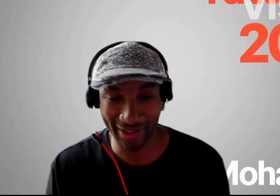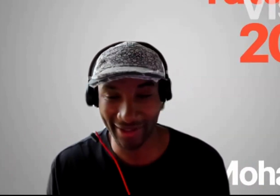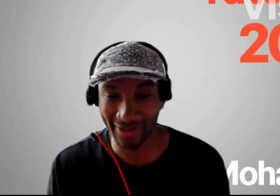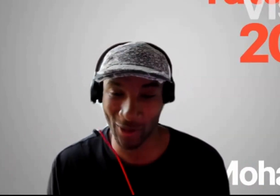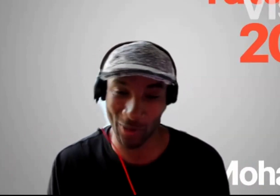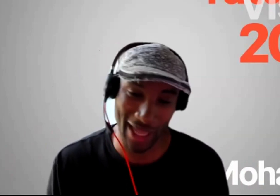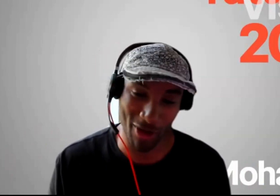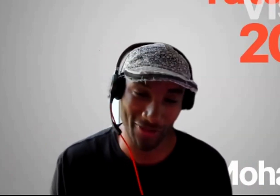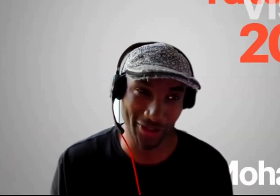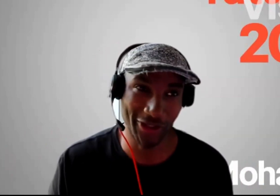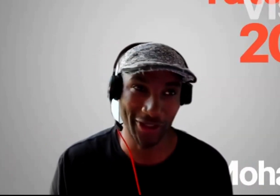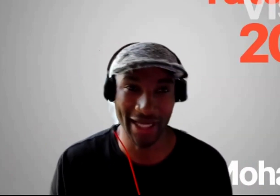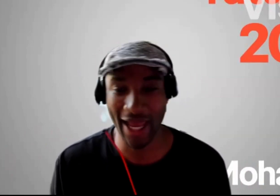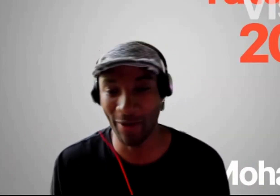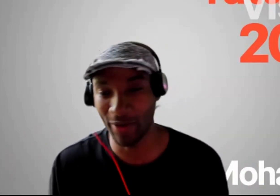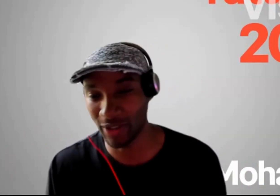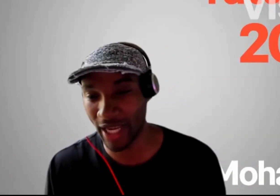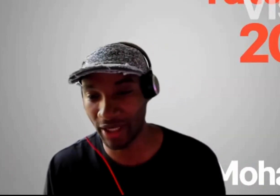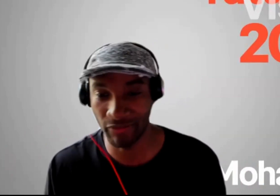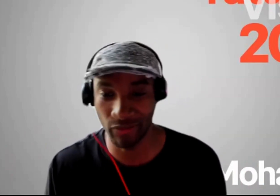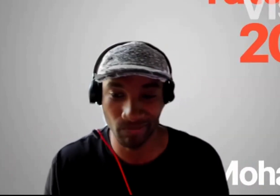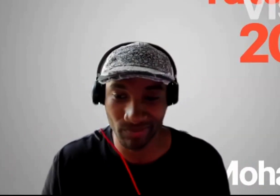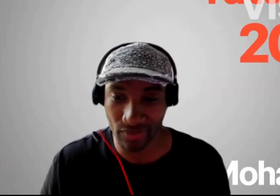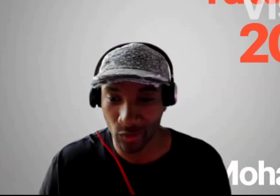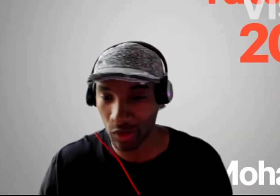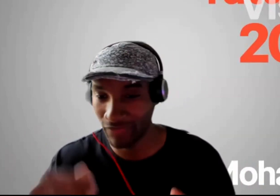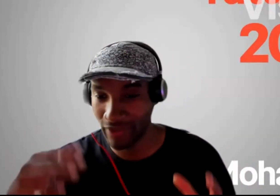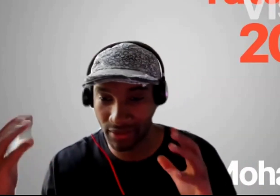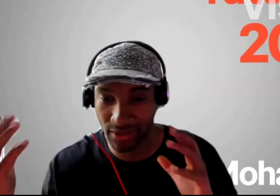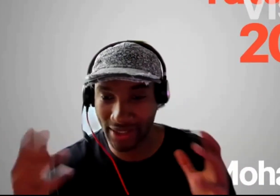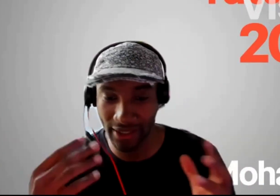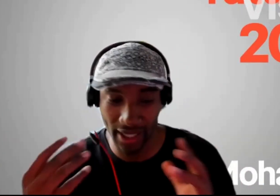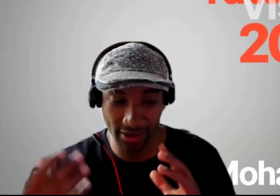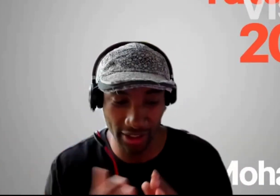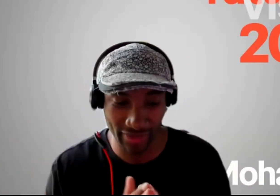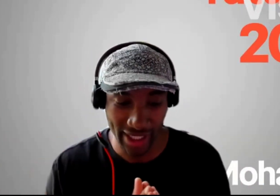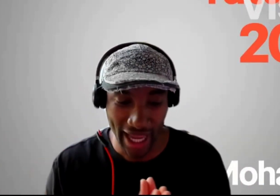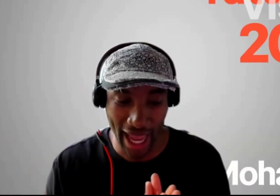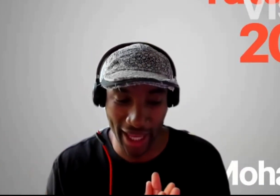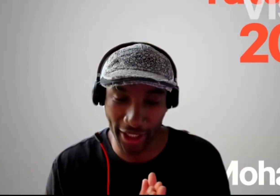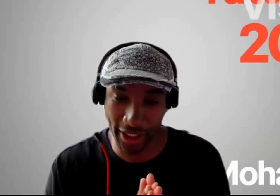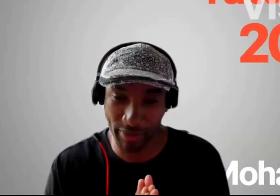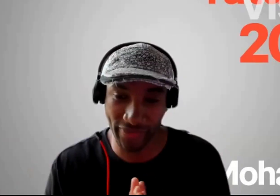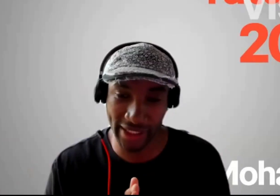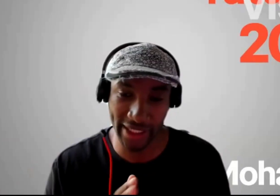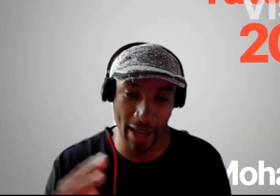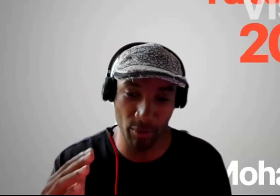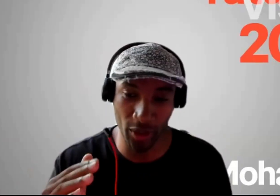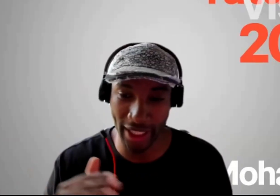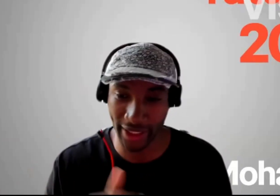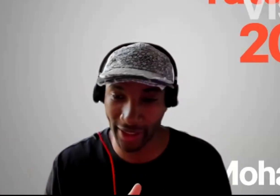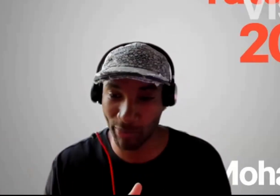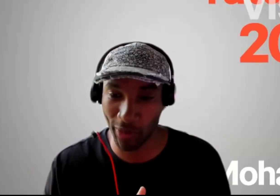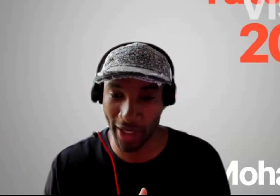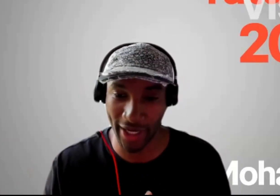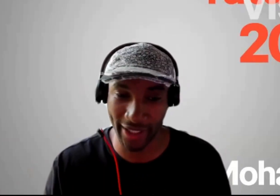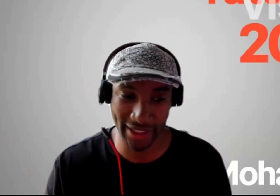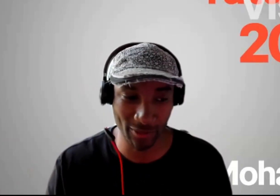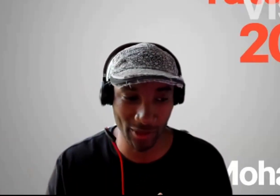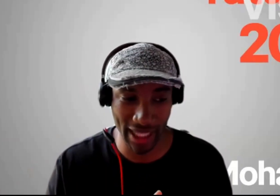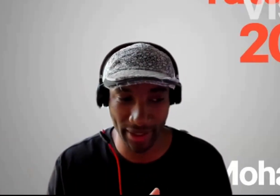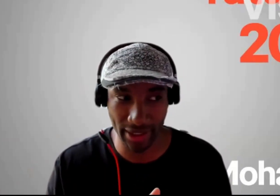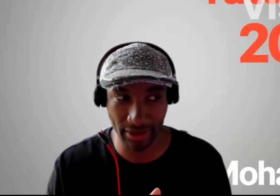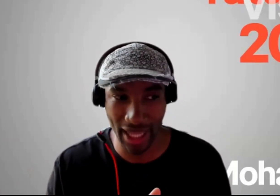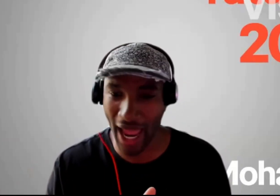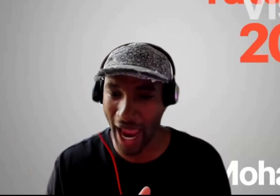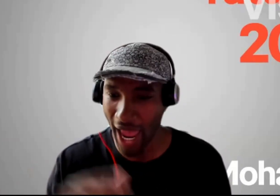And then, so when I moved out here, I went to kind of, visit the city and stuff. I ended up visiting a building in Portland. That